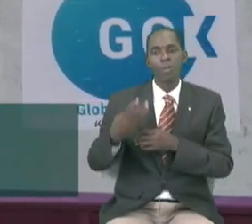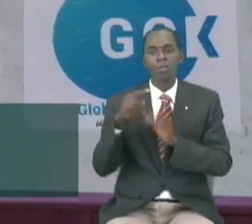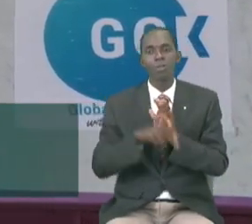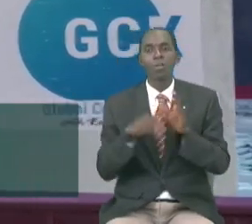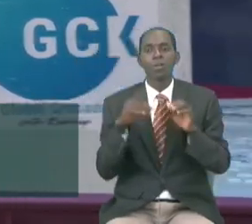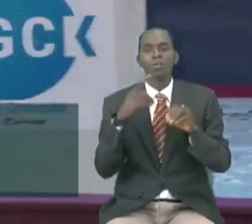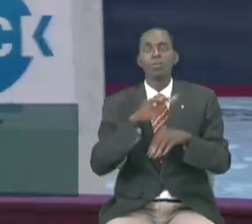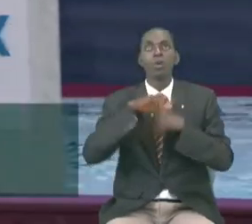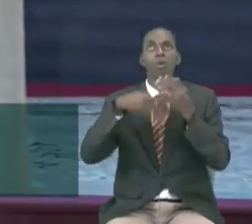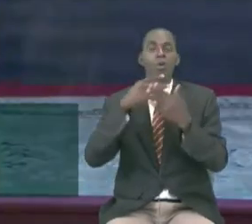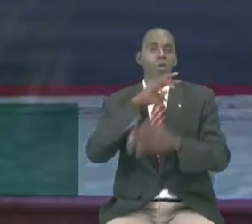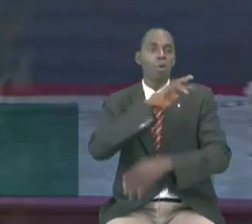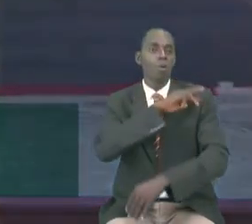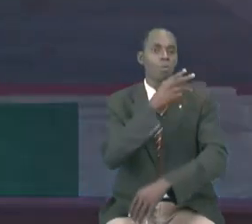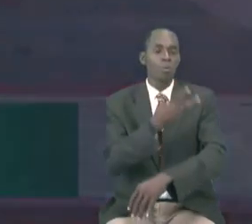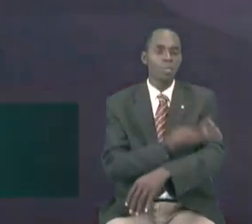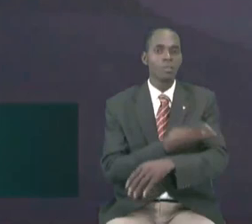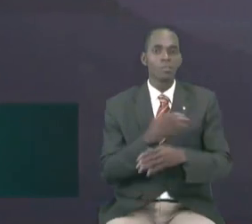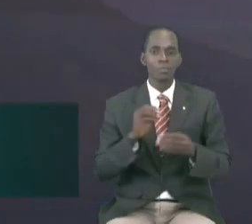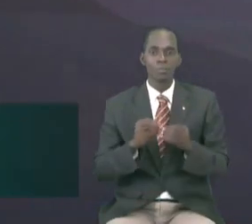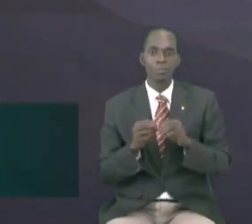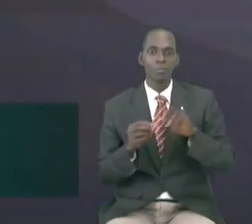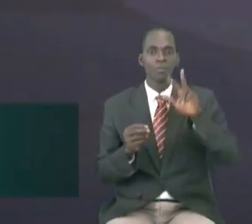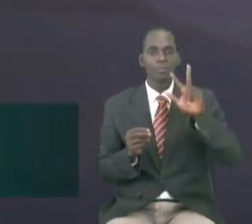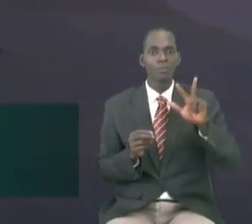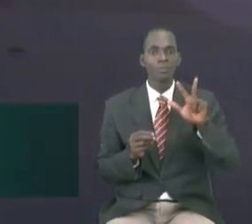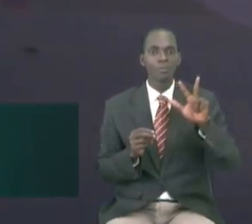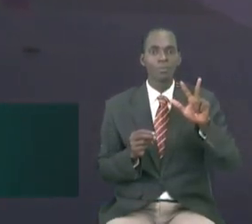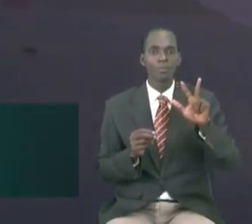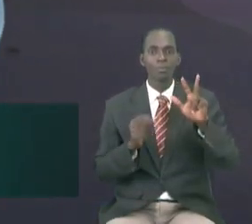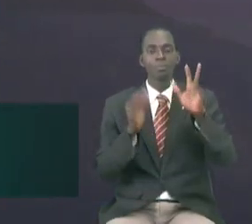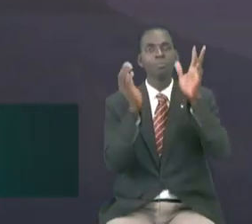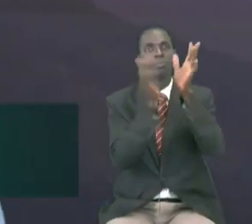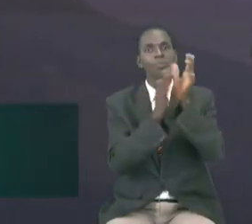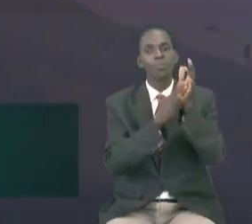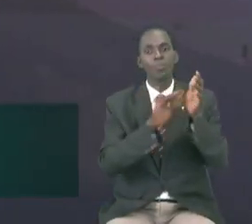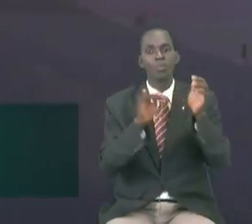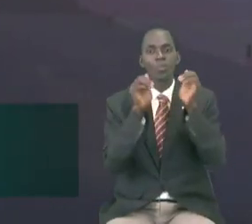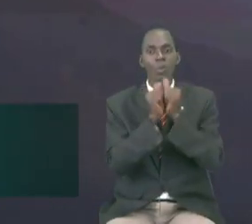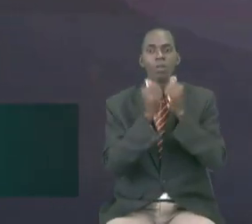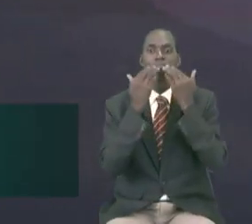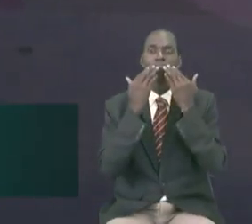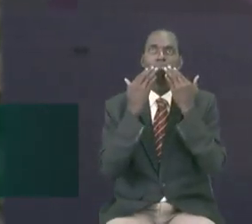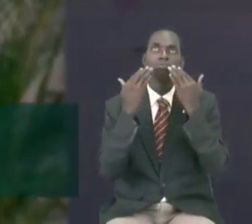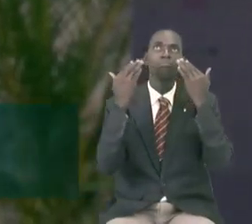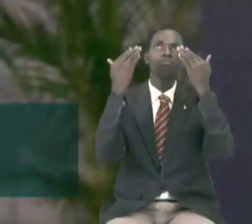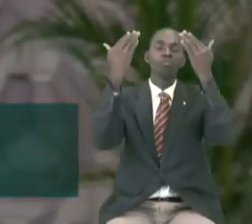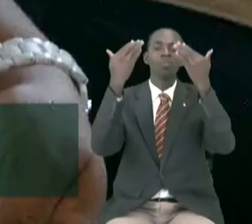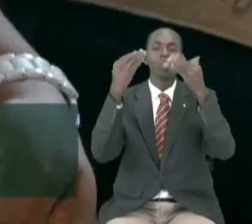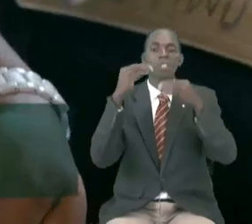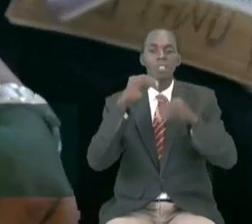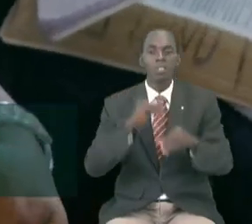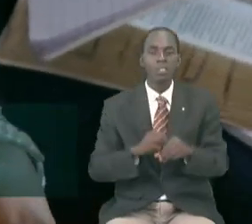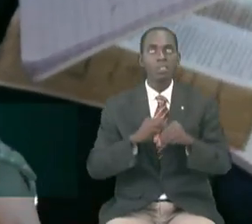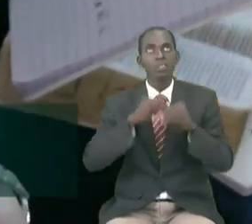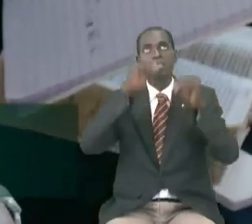thanksgiving in anticipation. We're looking at number one. Number one, praying in times